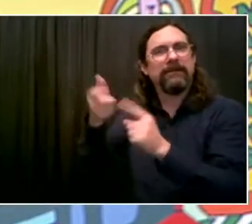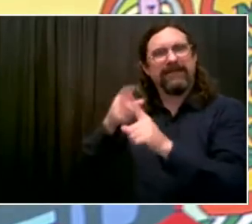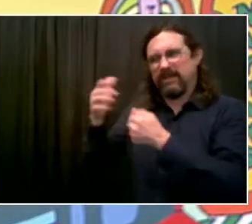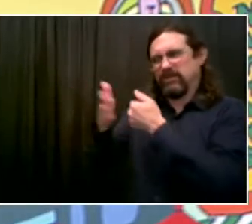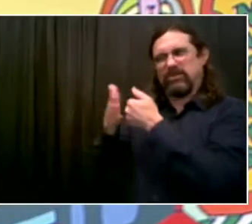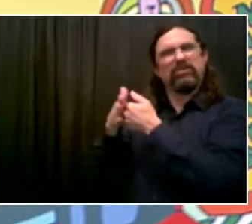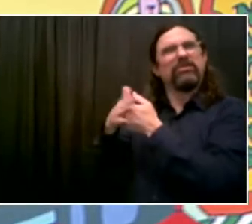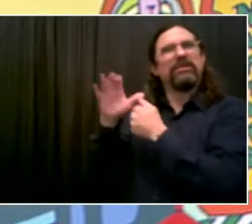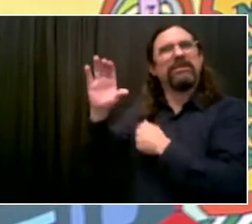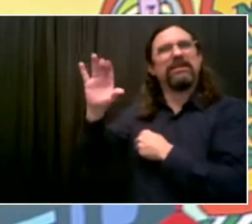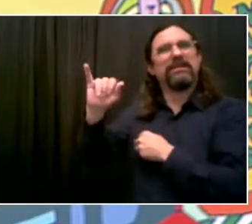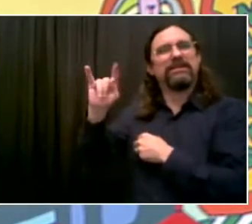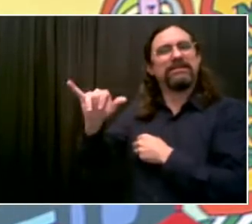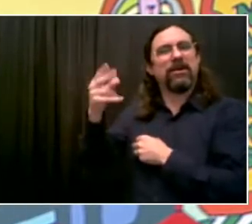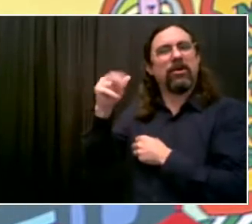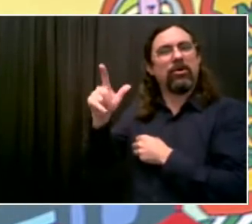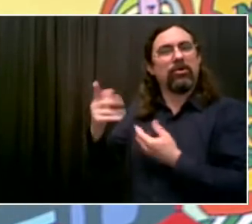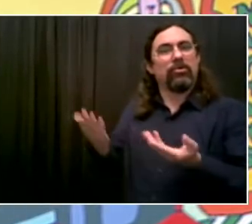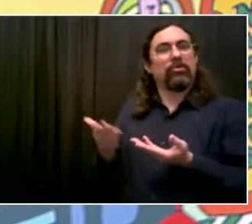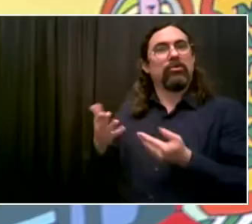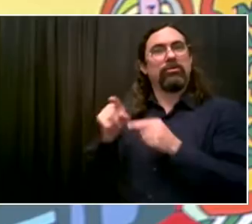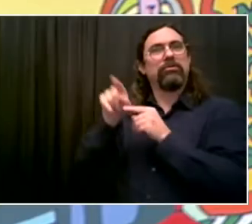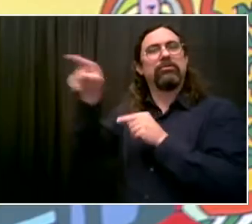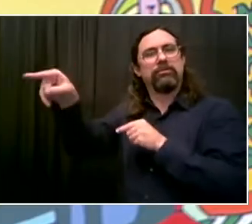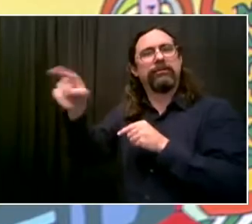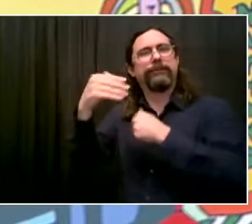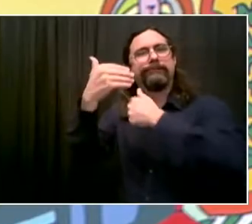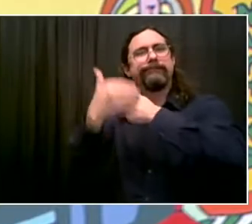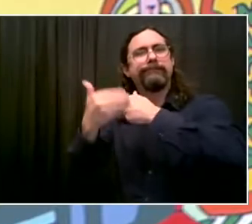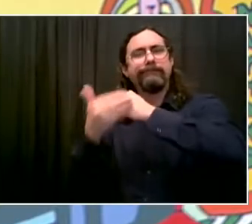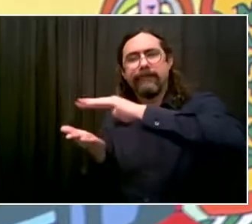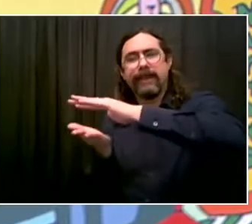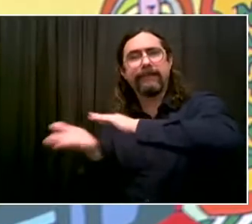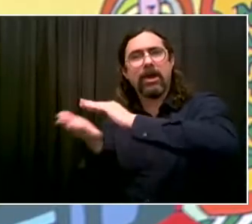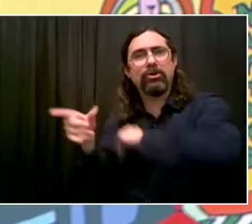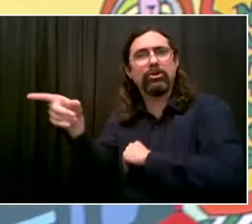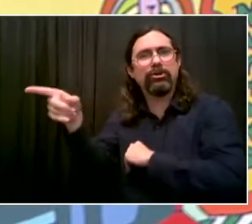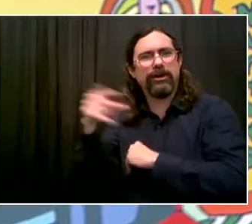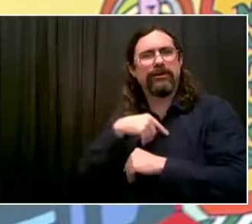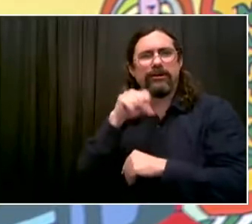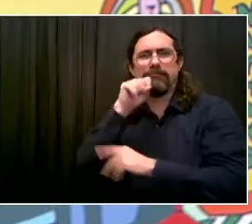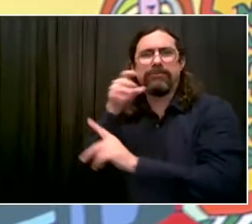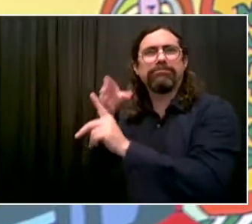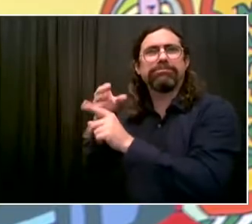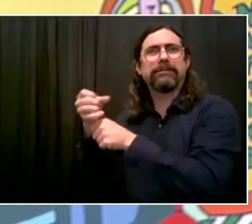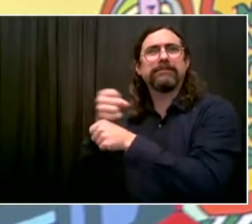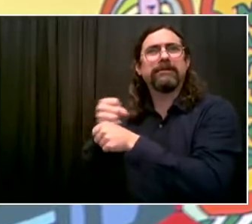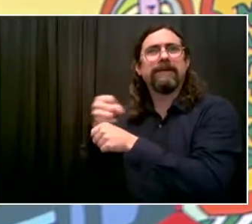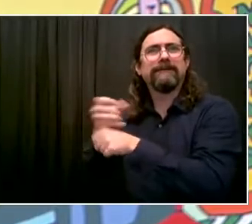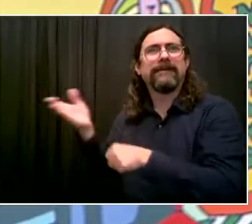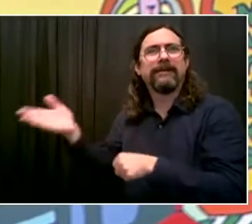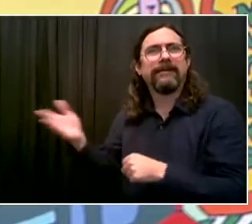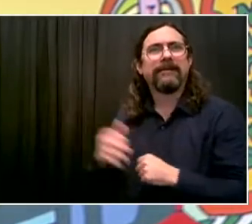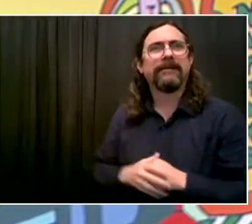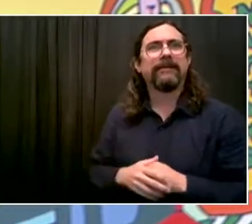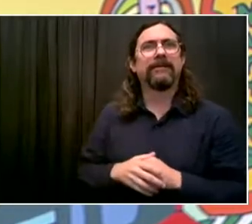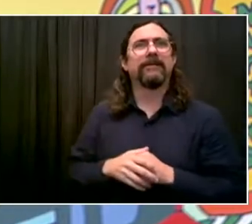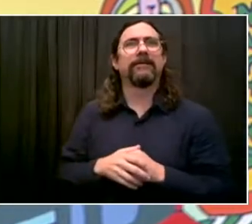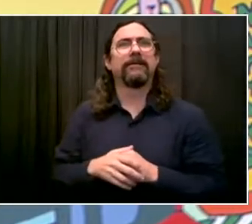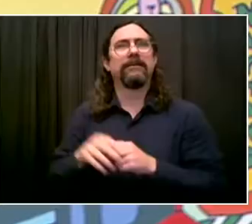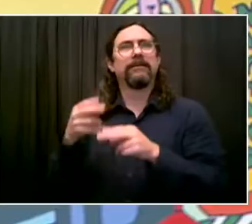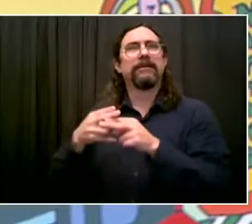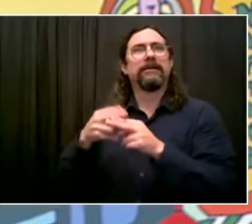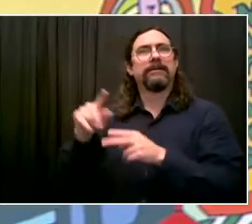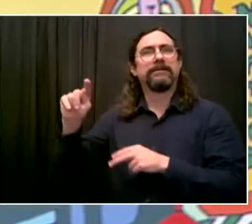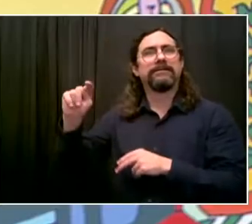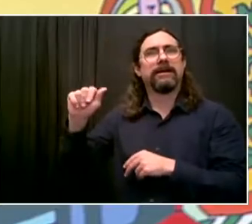place. The story, Hiroyuki Takahashi opened it in 2011, and it became famous